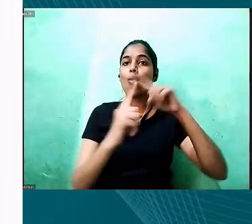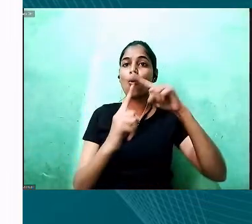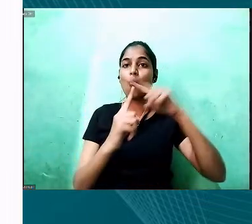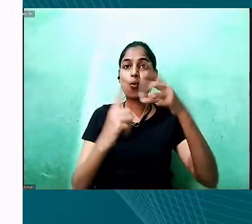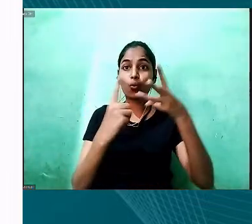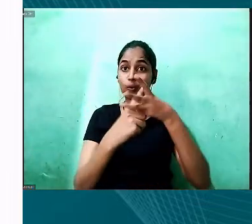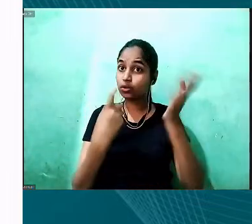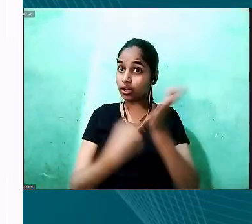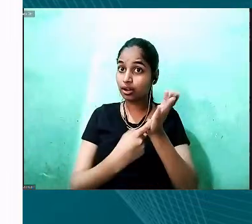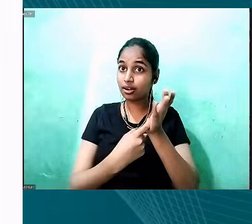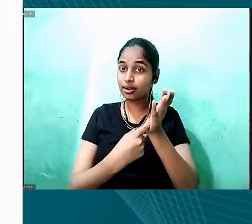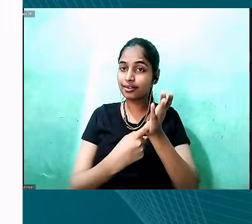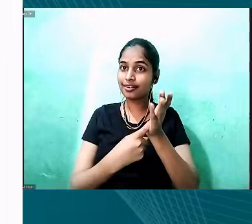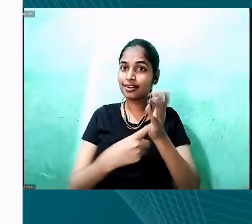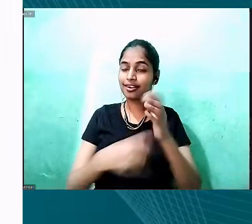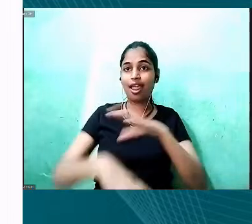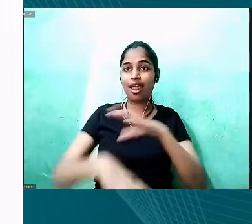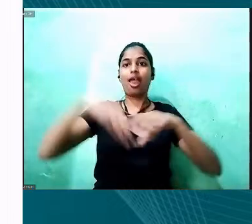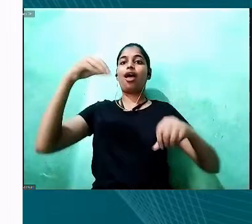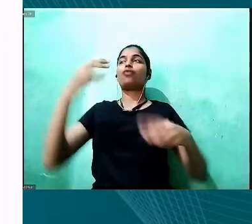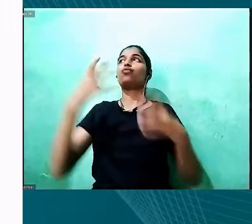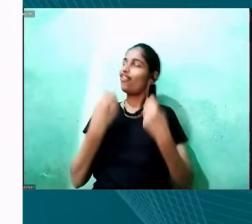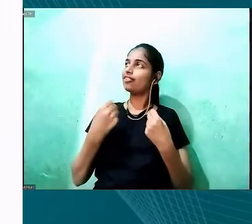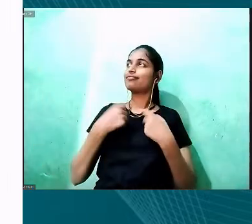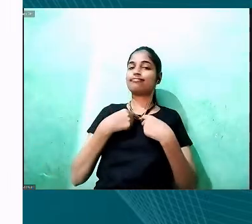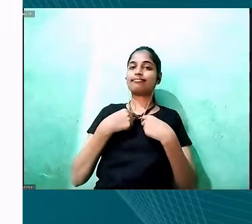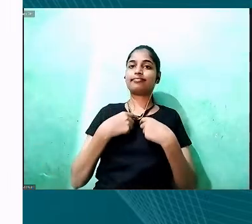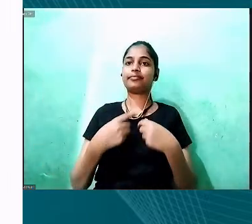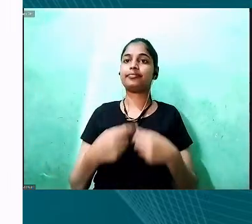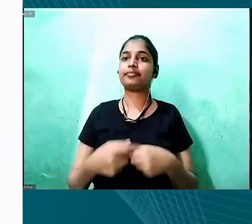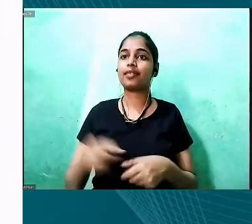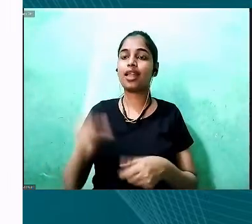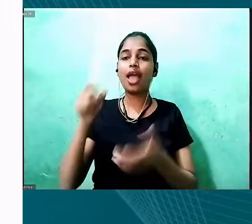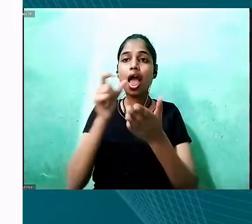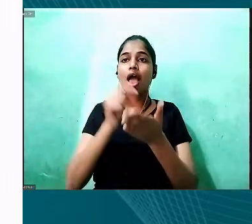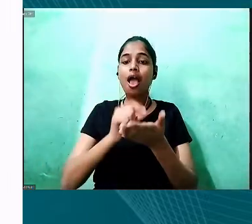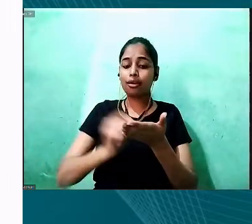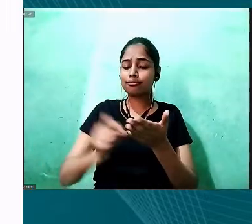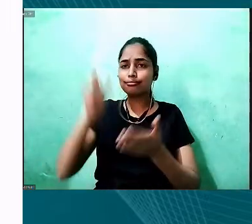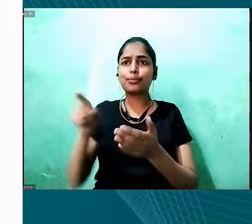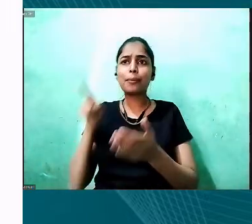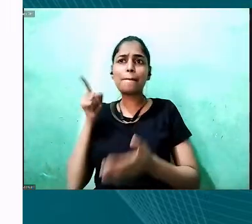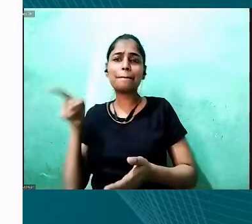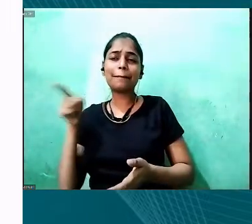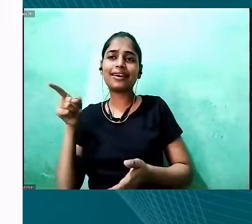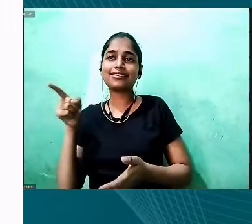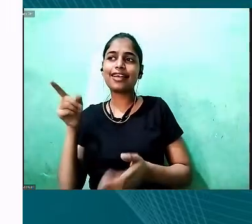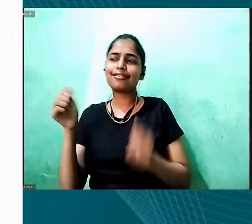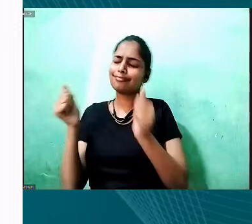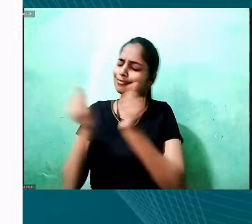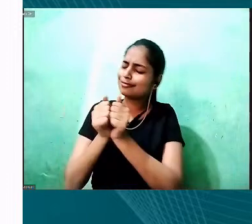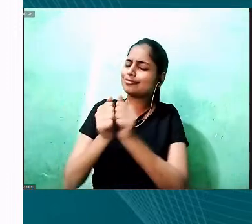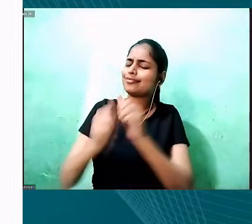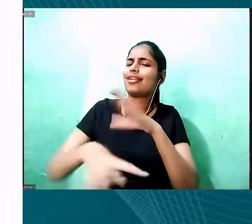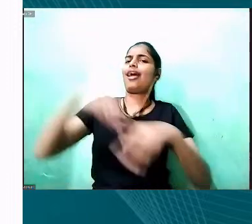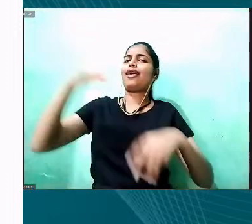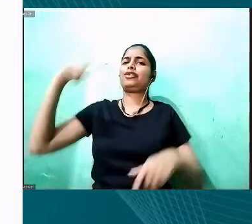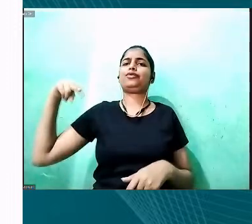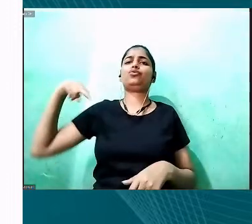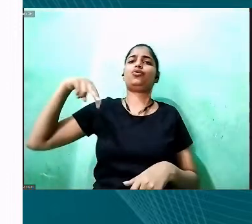otter looked like. So, they used to make guesses, which animal is it?